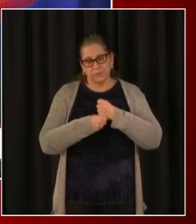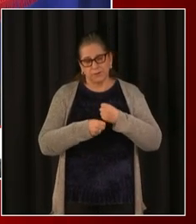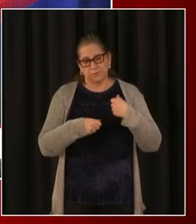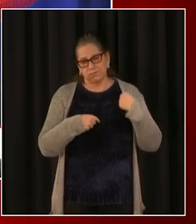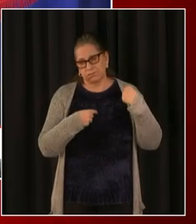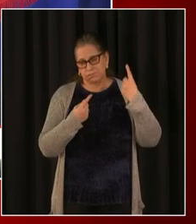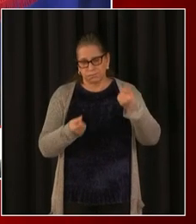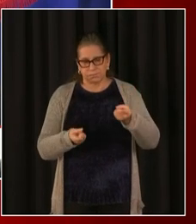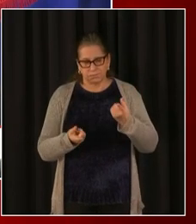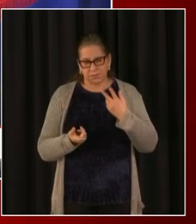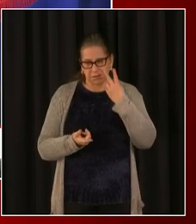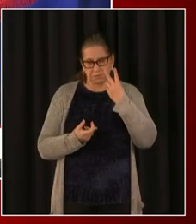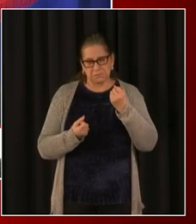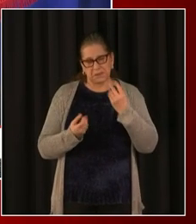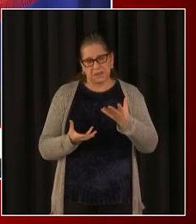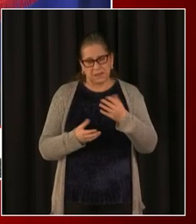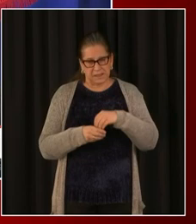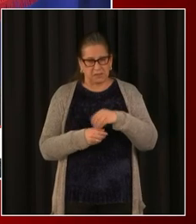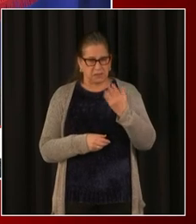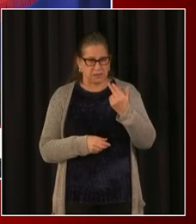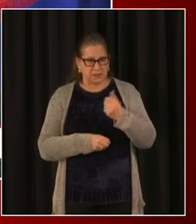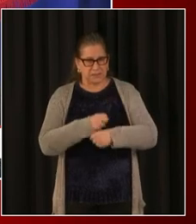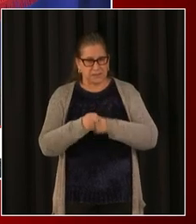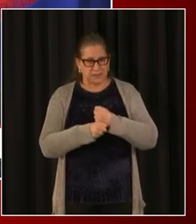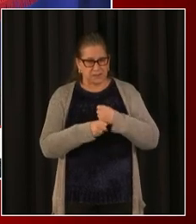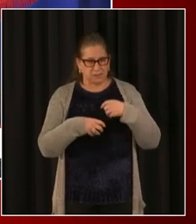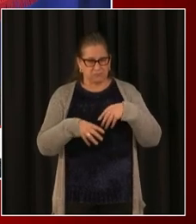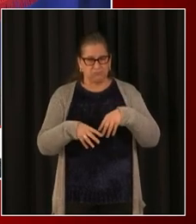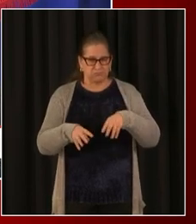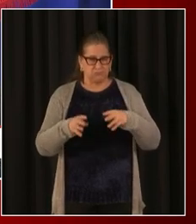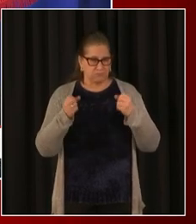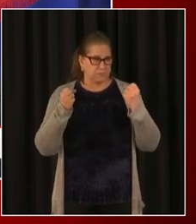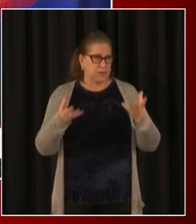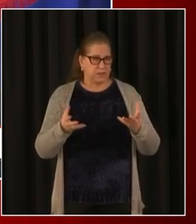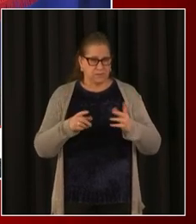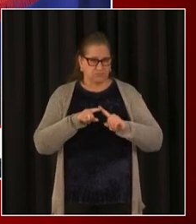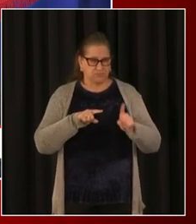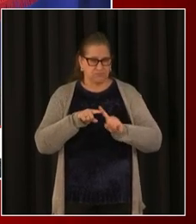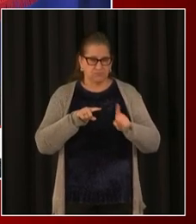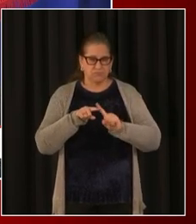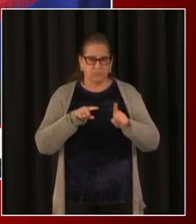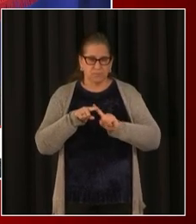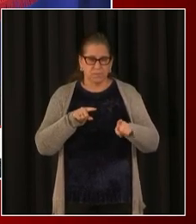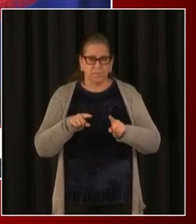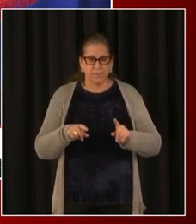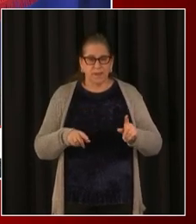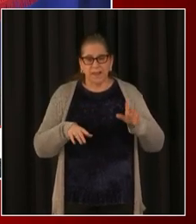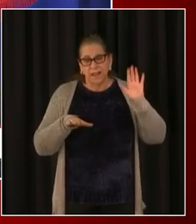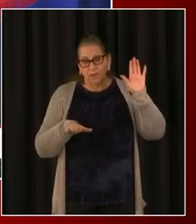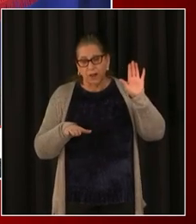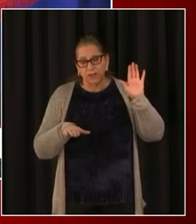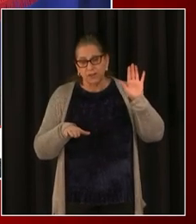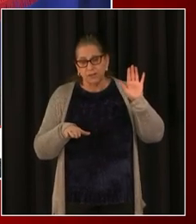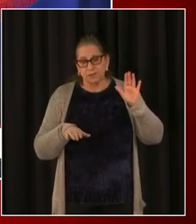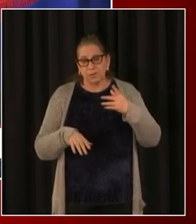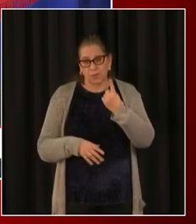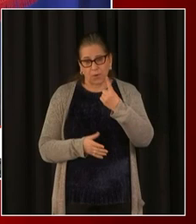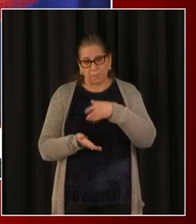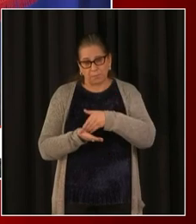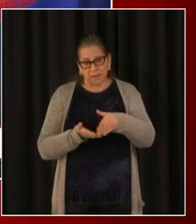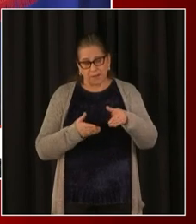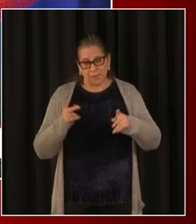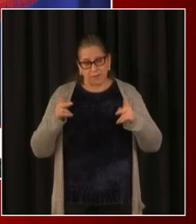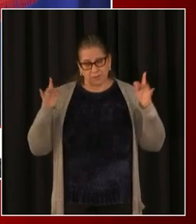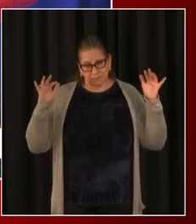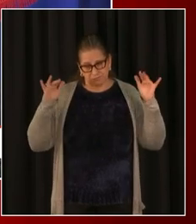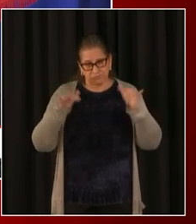lot of demonstrations. I've seen several inaugurations, one that had 1 million people or more for President